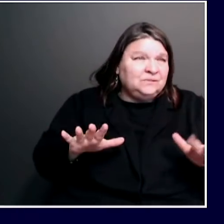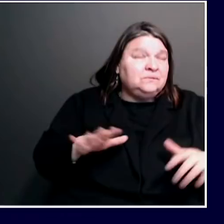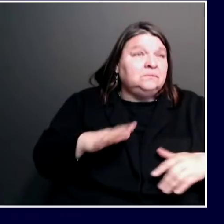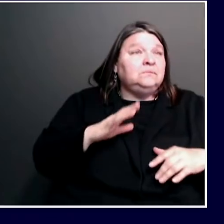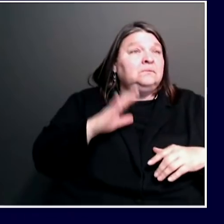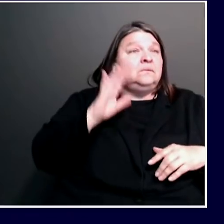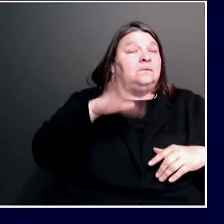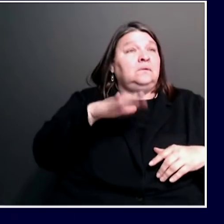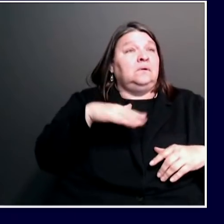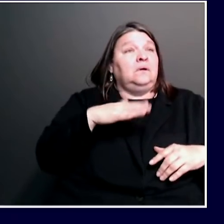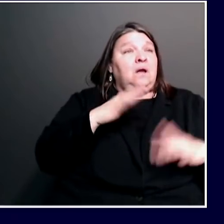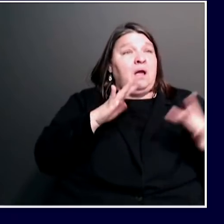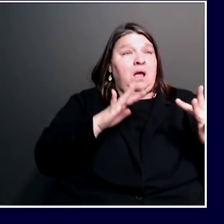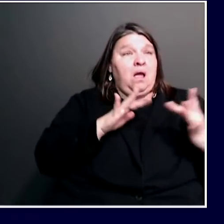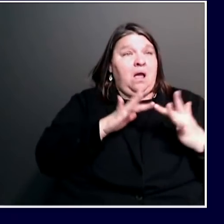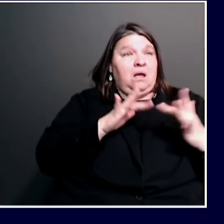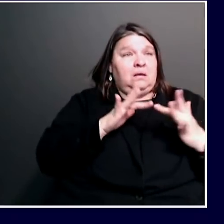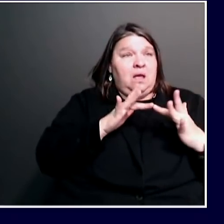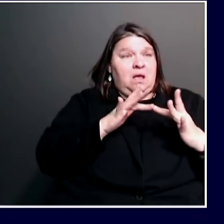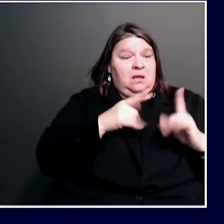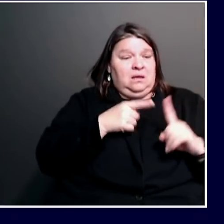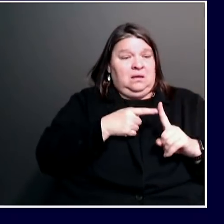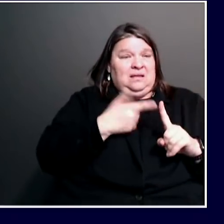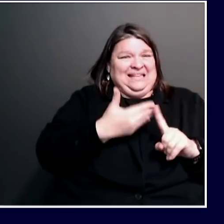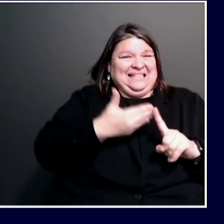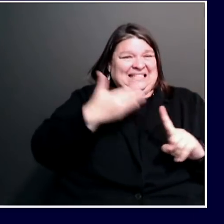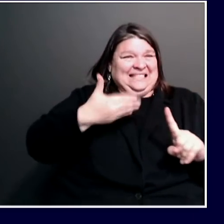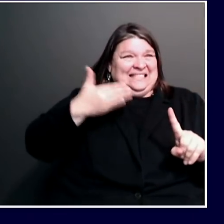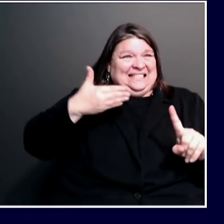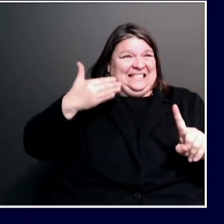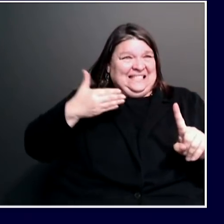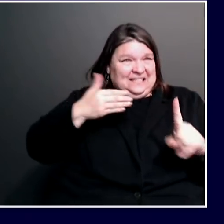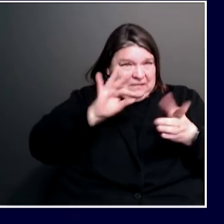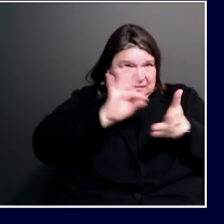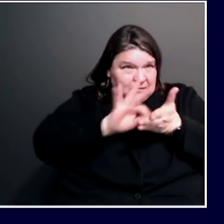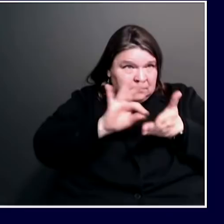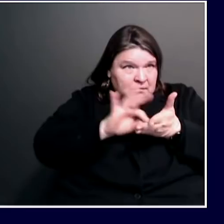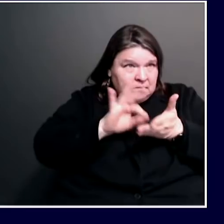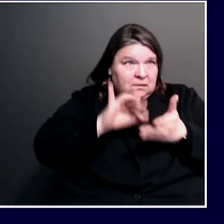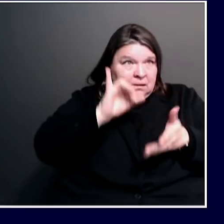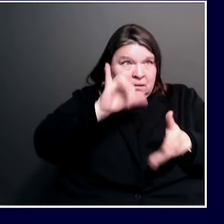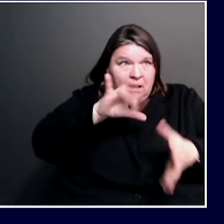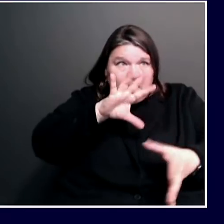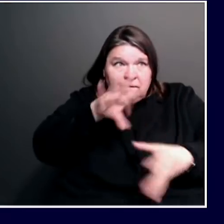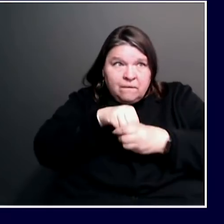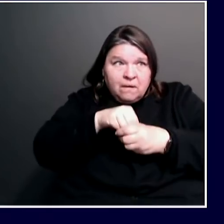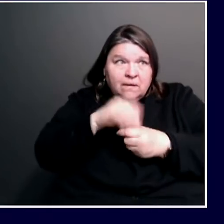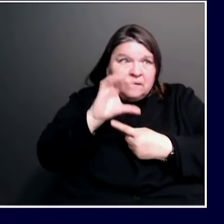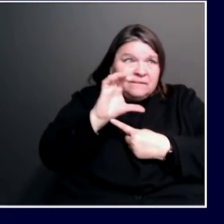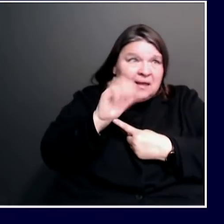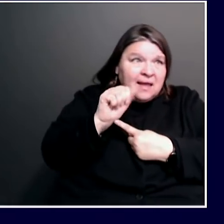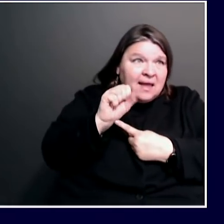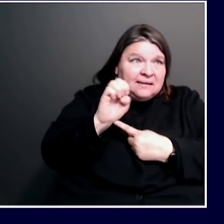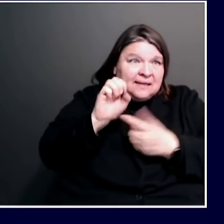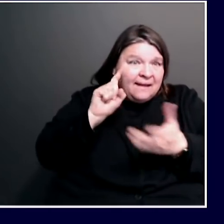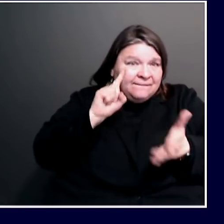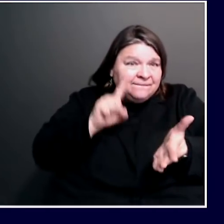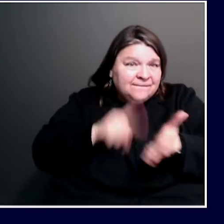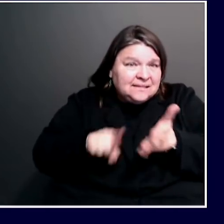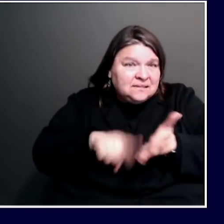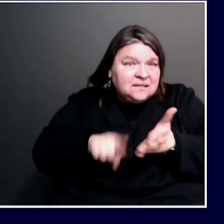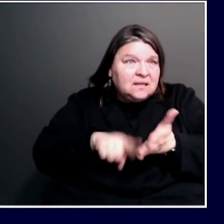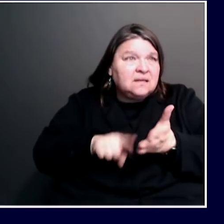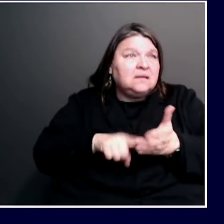case investigation or not at all related to case investigation? They are distinct but parallel processes.